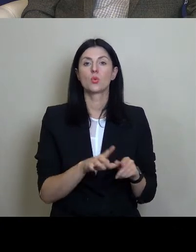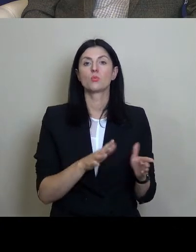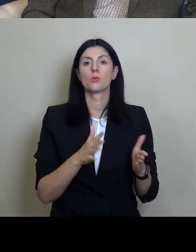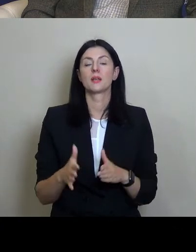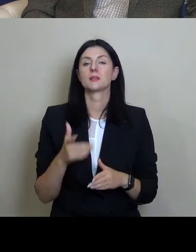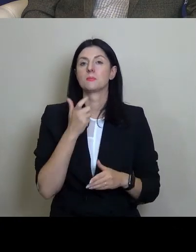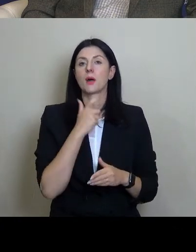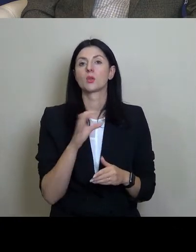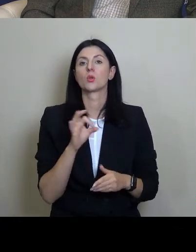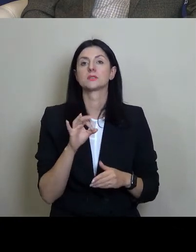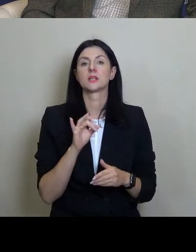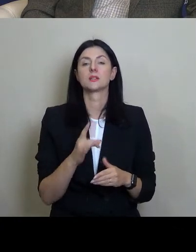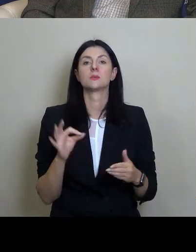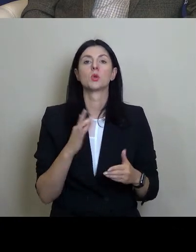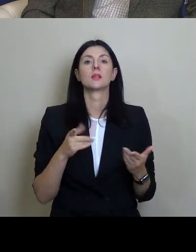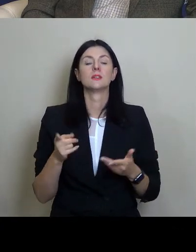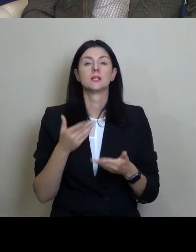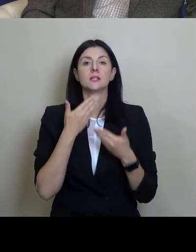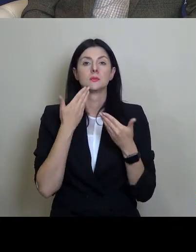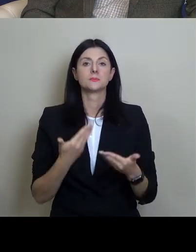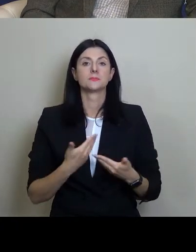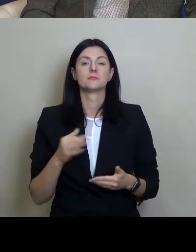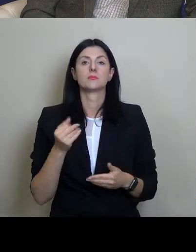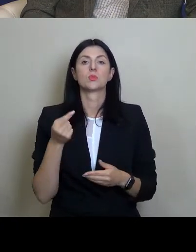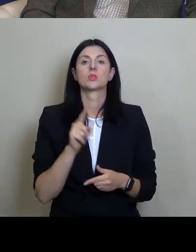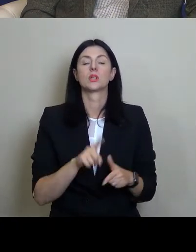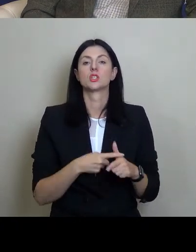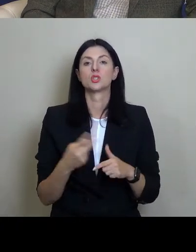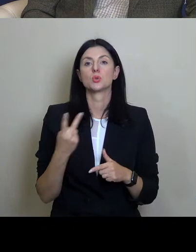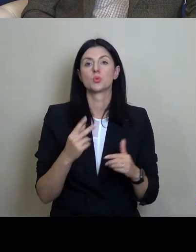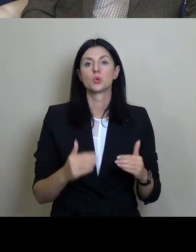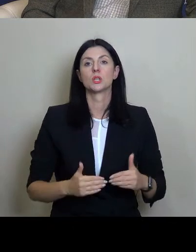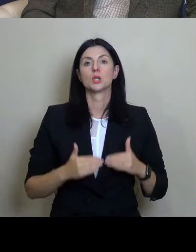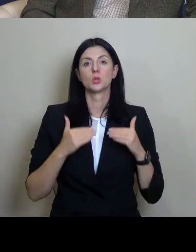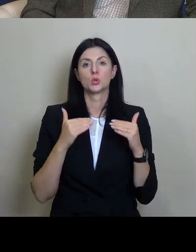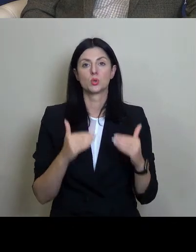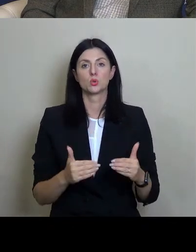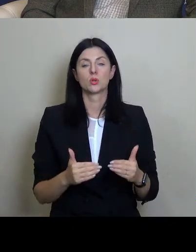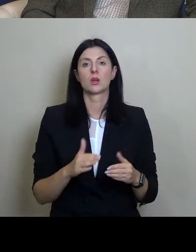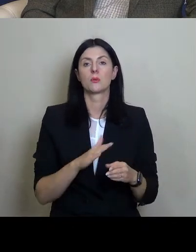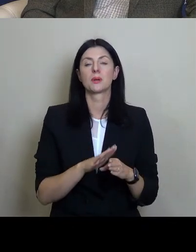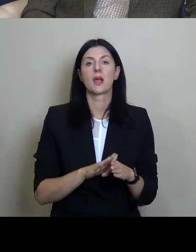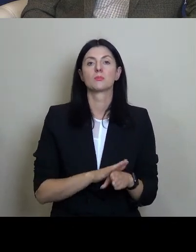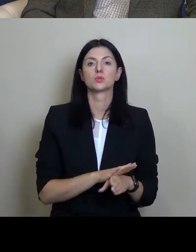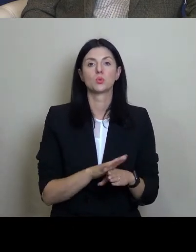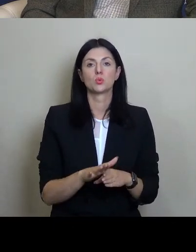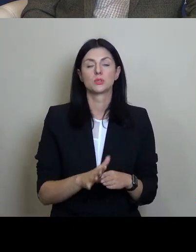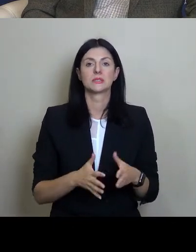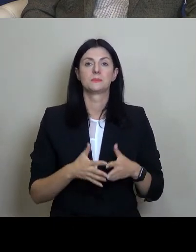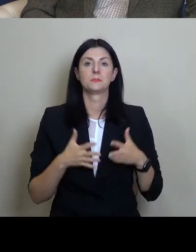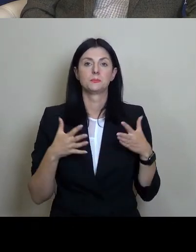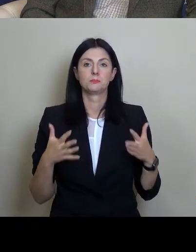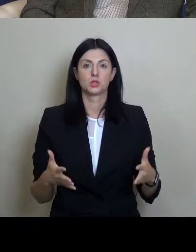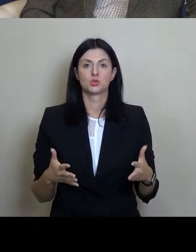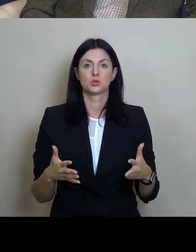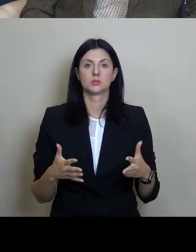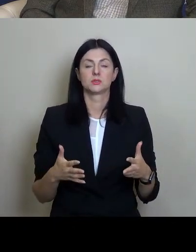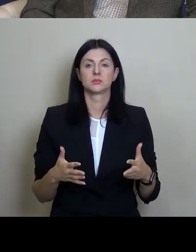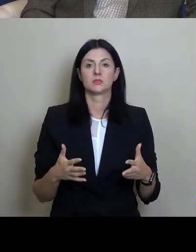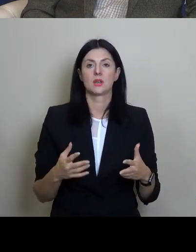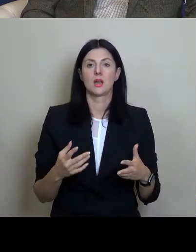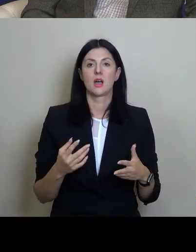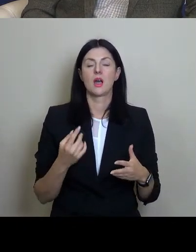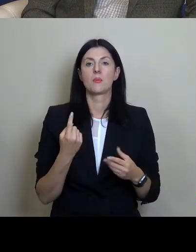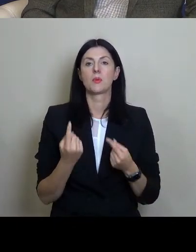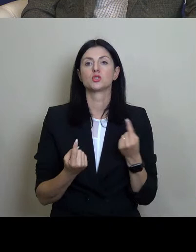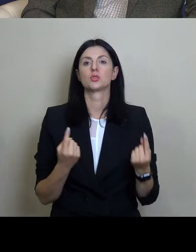This is the situation you were asking about, whether the second round, when